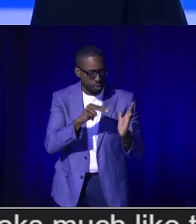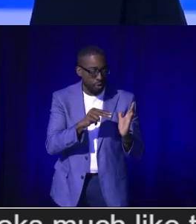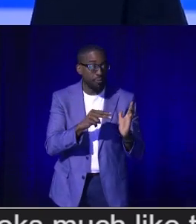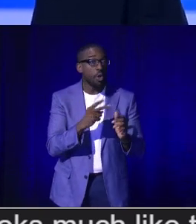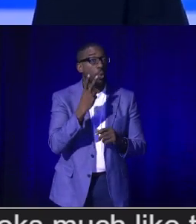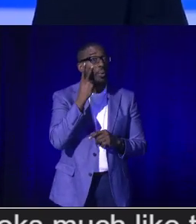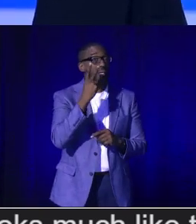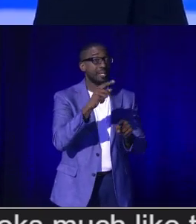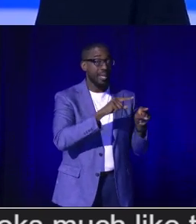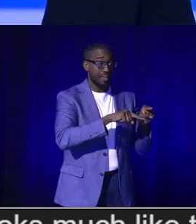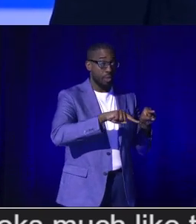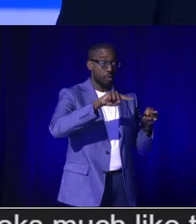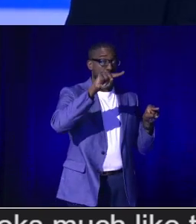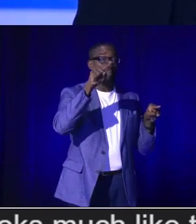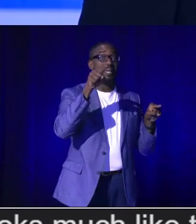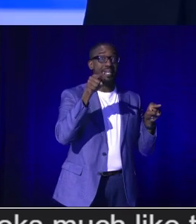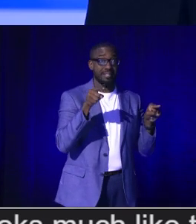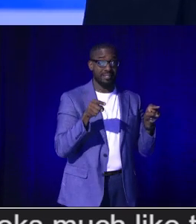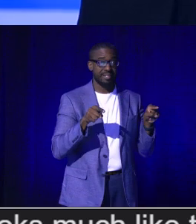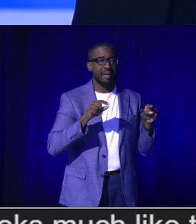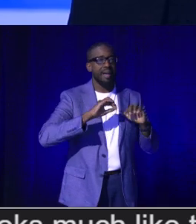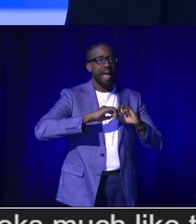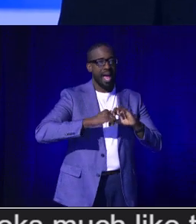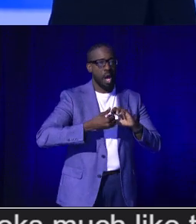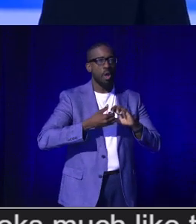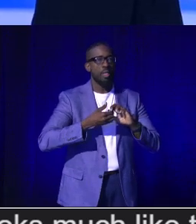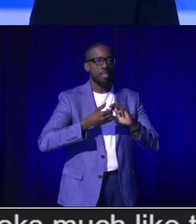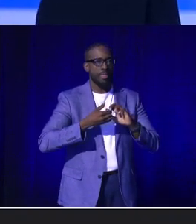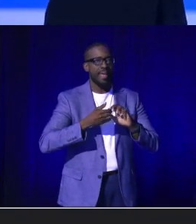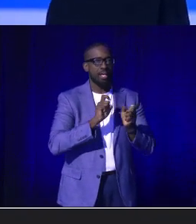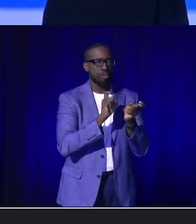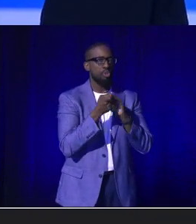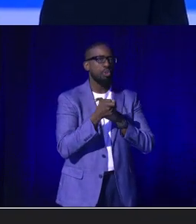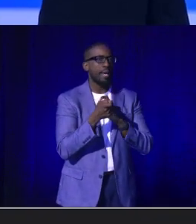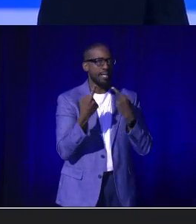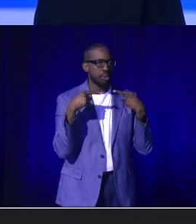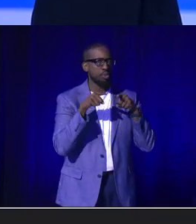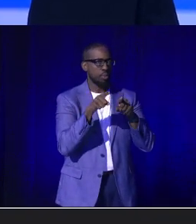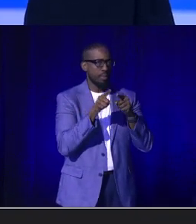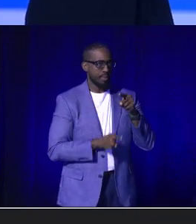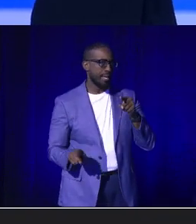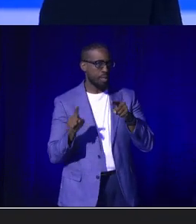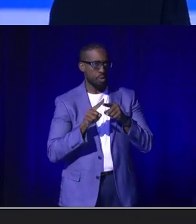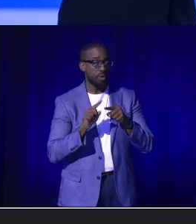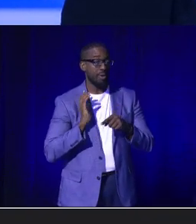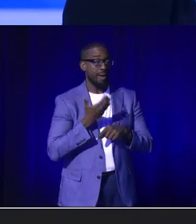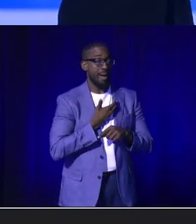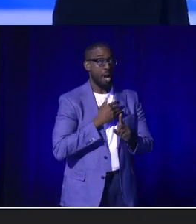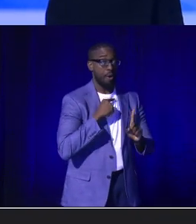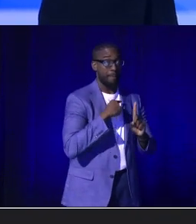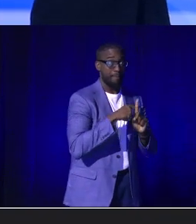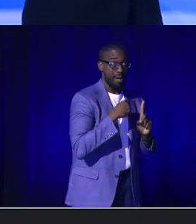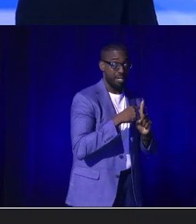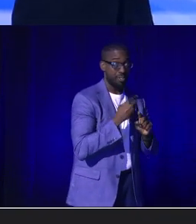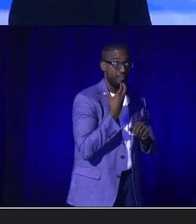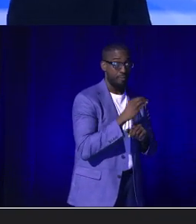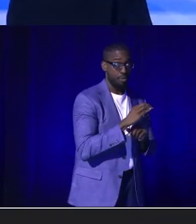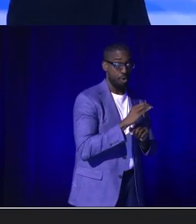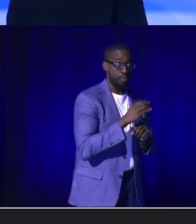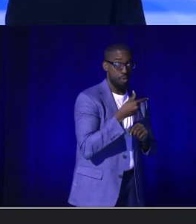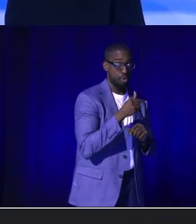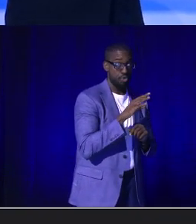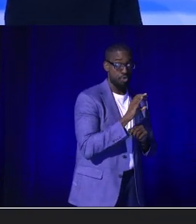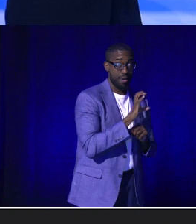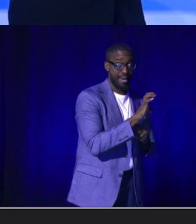are evolving over the cycles, and we see that our positive thermal gradient